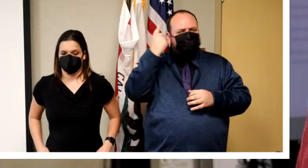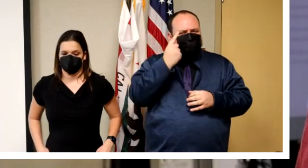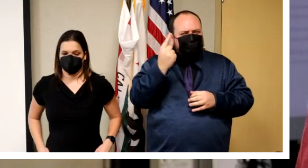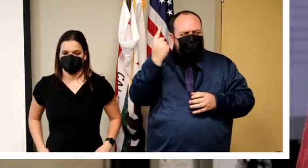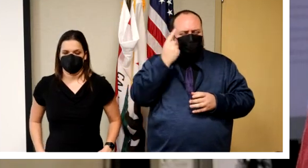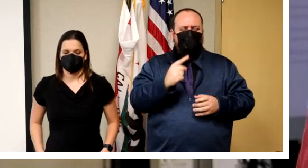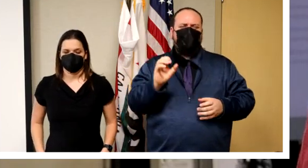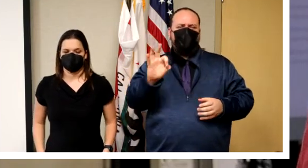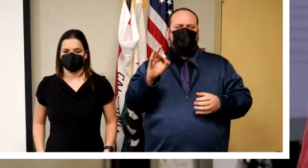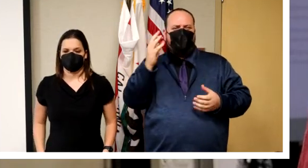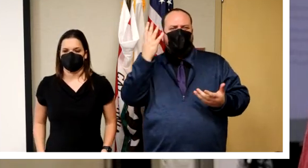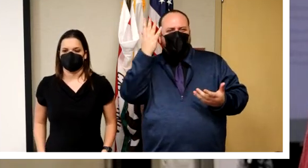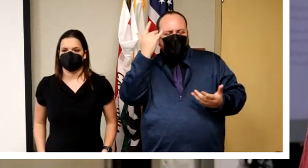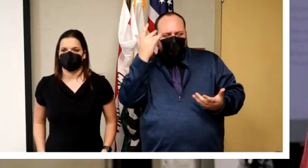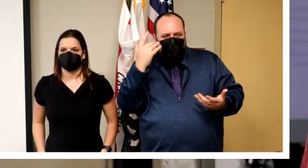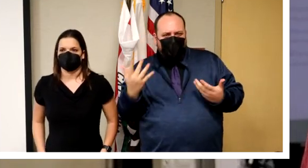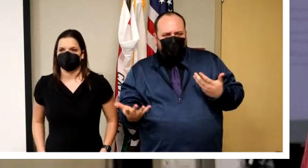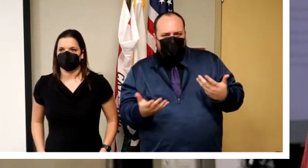their